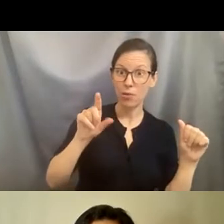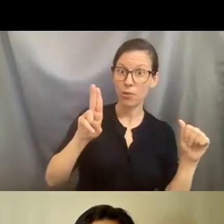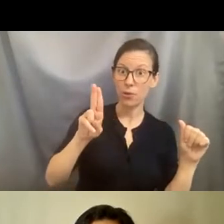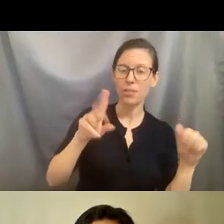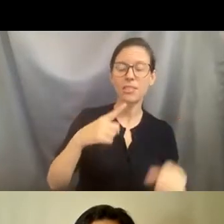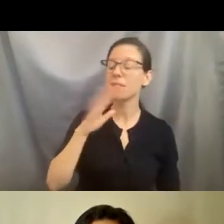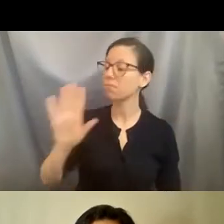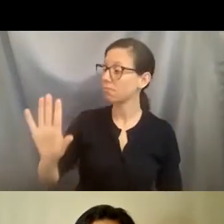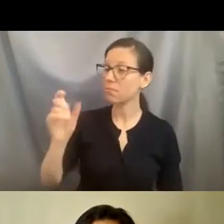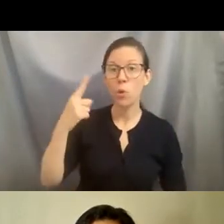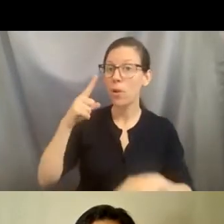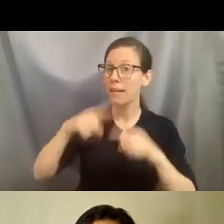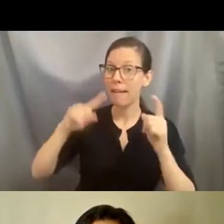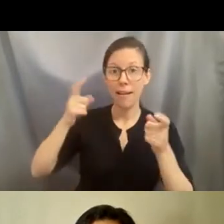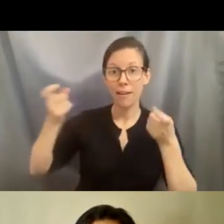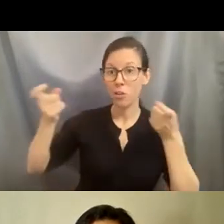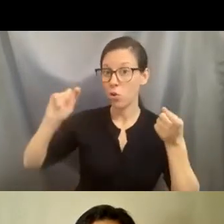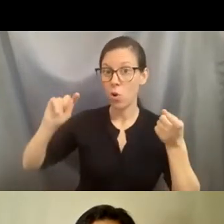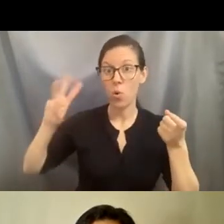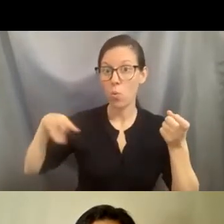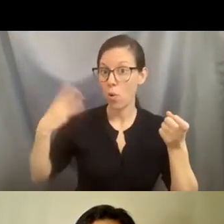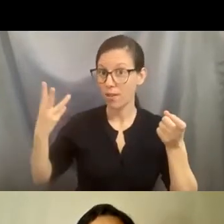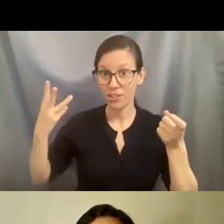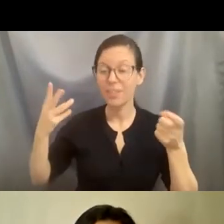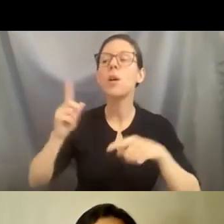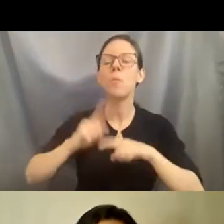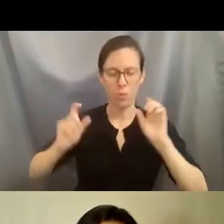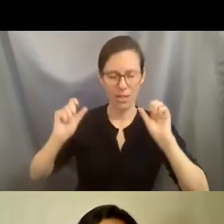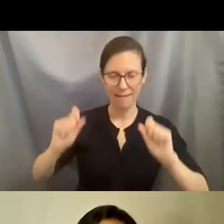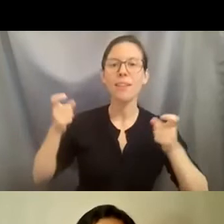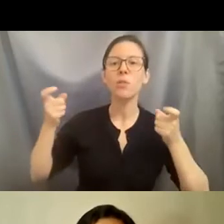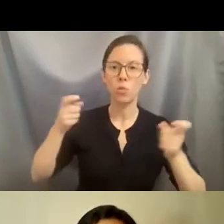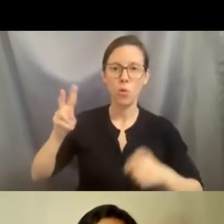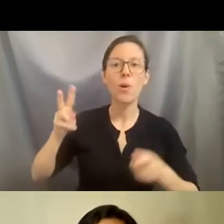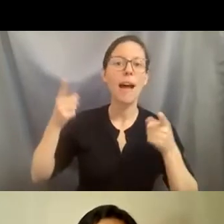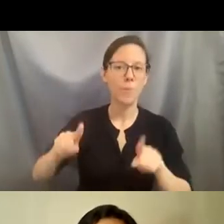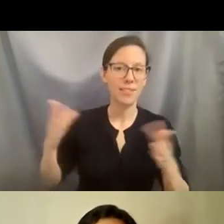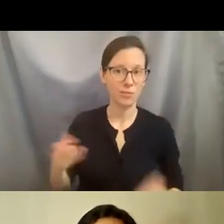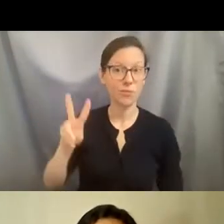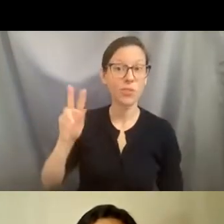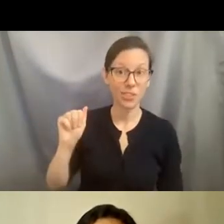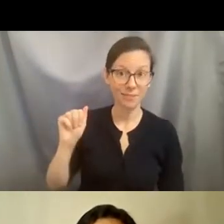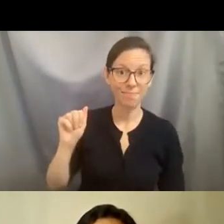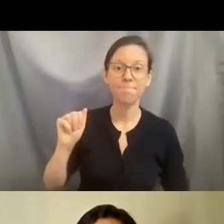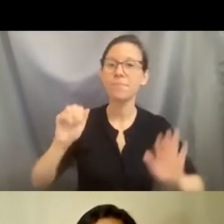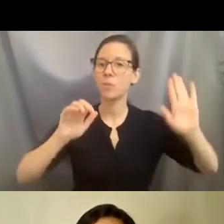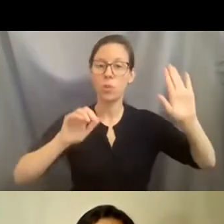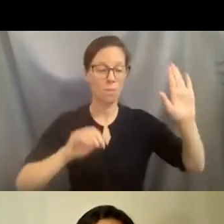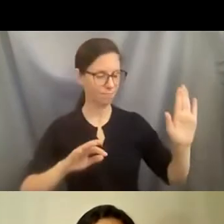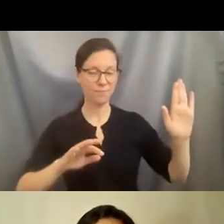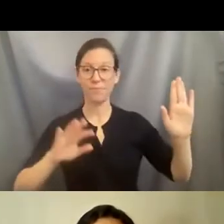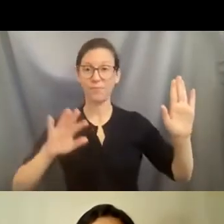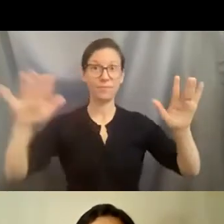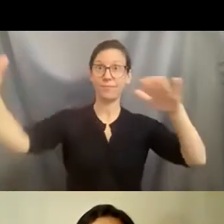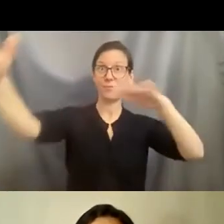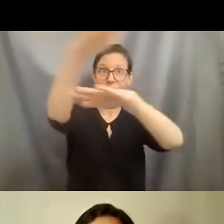in Washington, but we can control what happens in Virginia. And so that needs to be where we put our energy